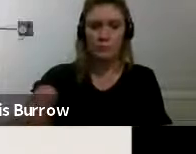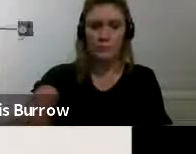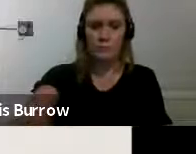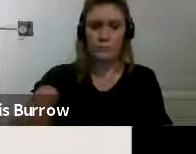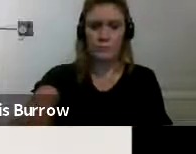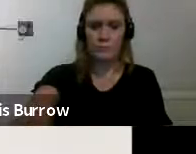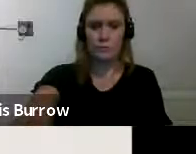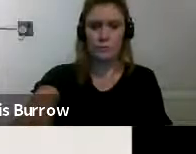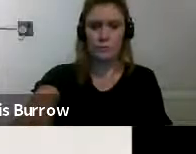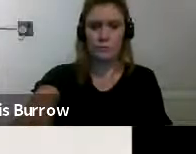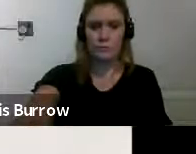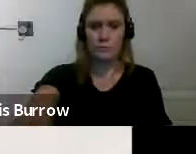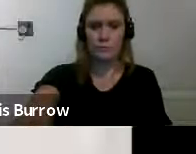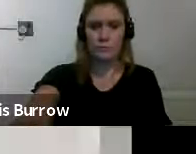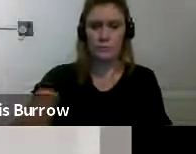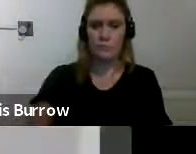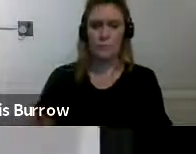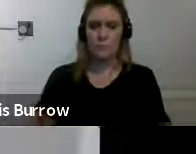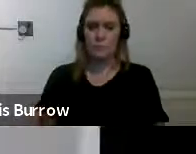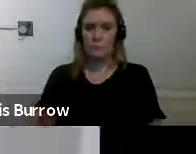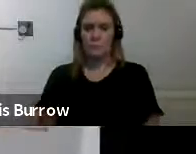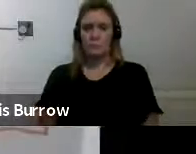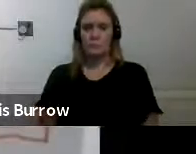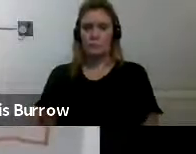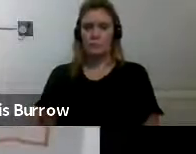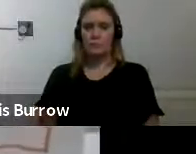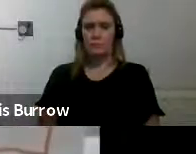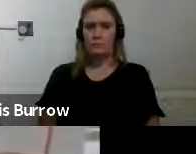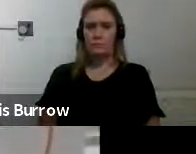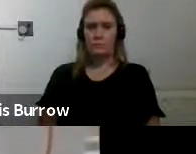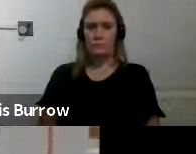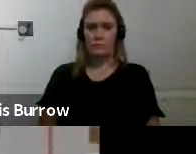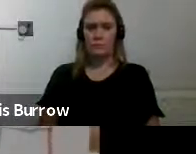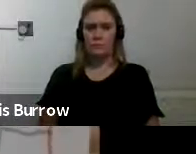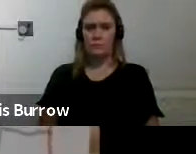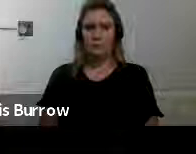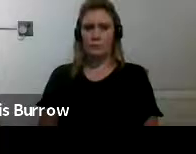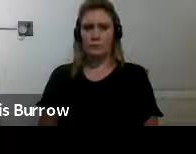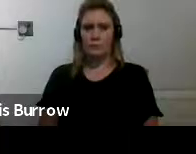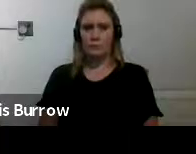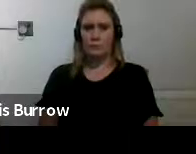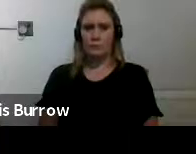un jazmín y un pensamiento. ¡Eso es, compadre! ¡Ay!